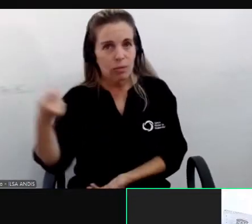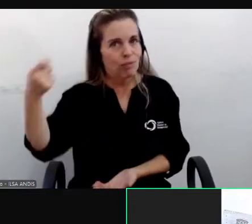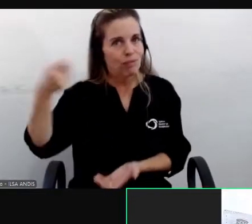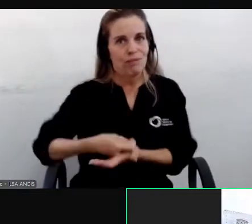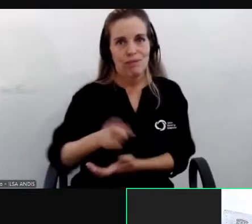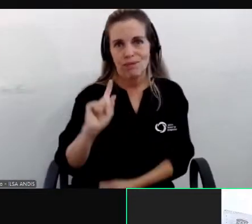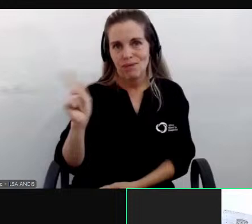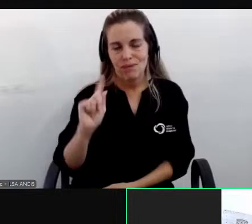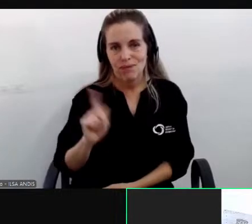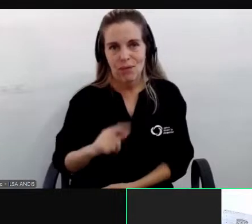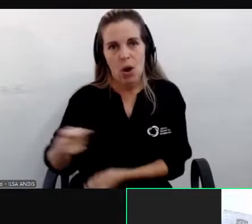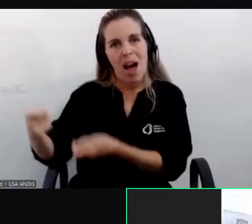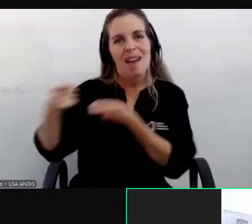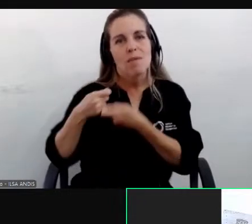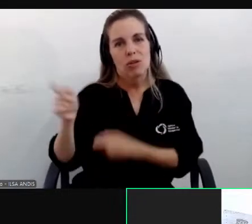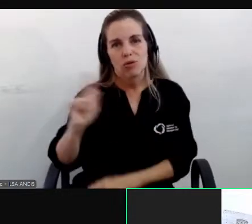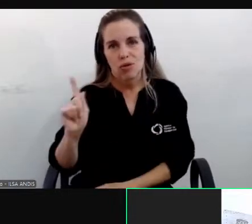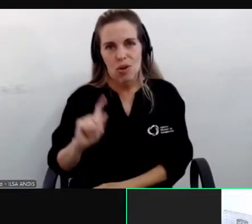And